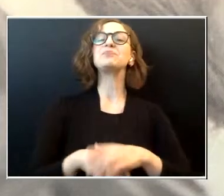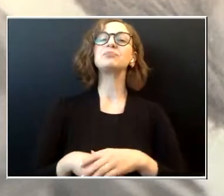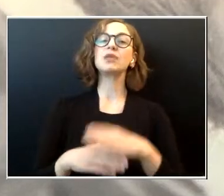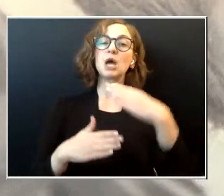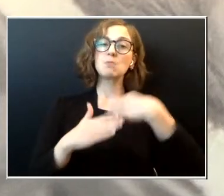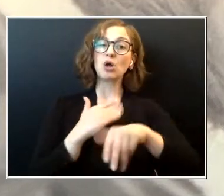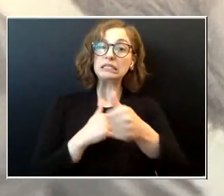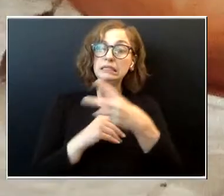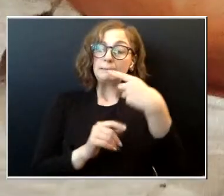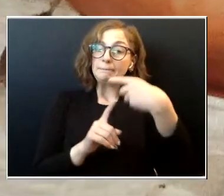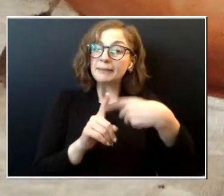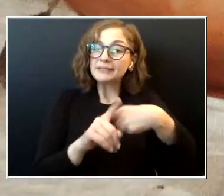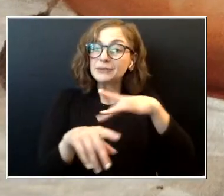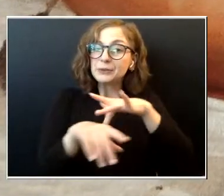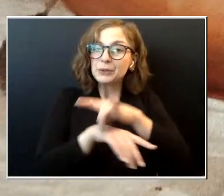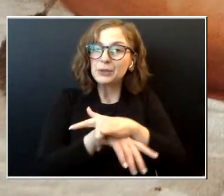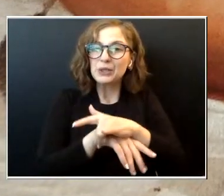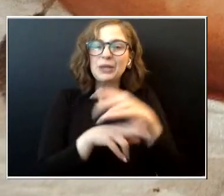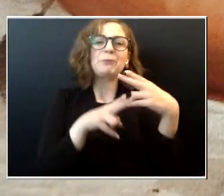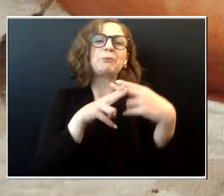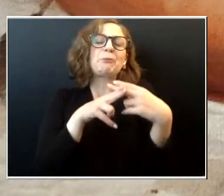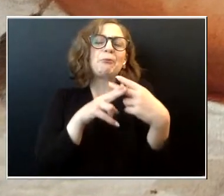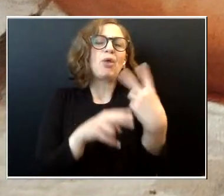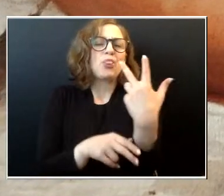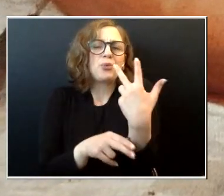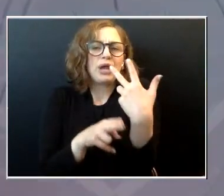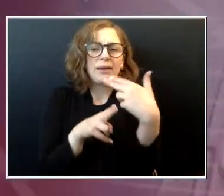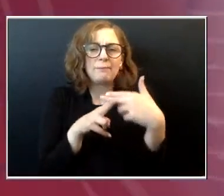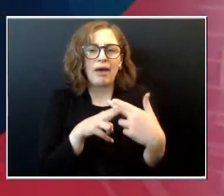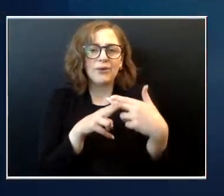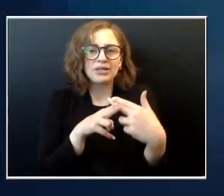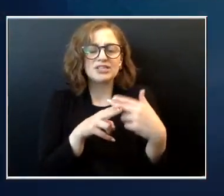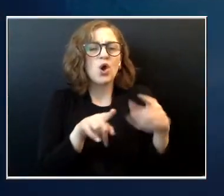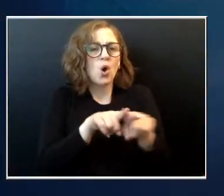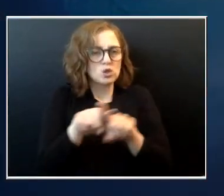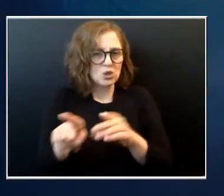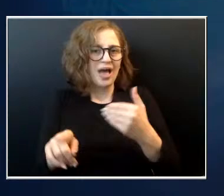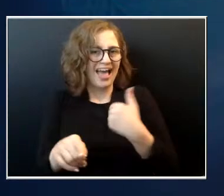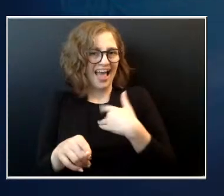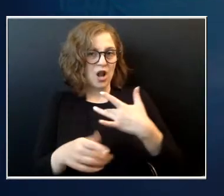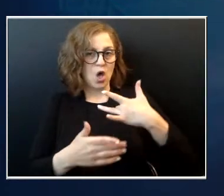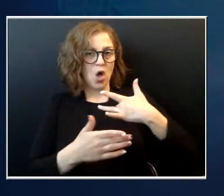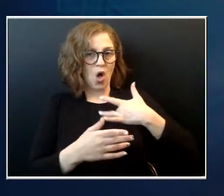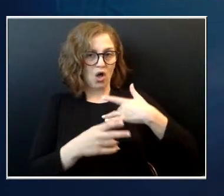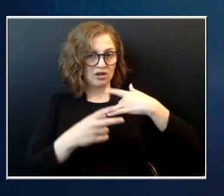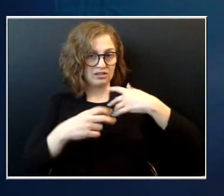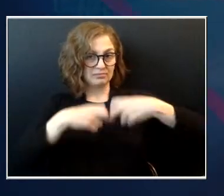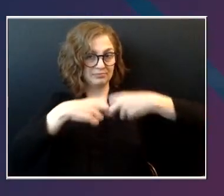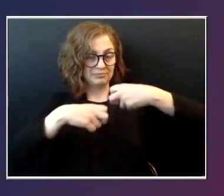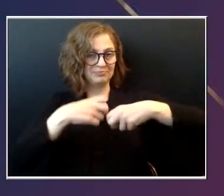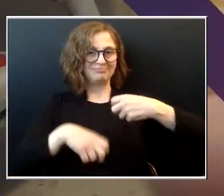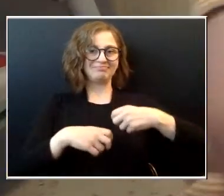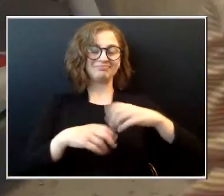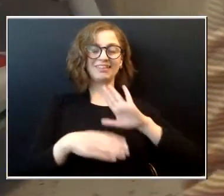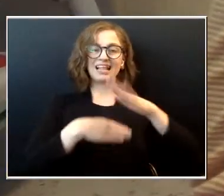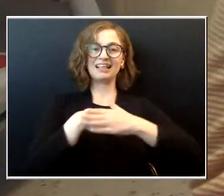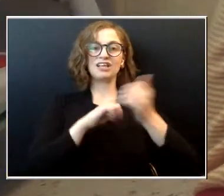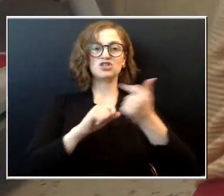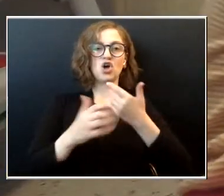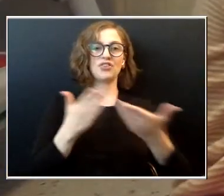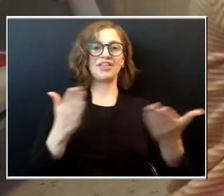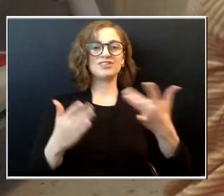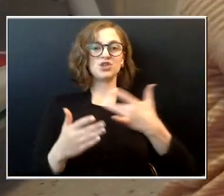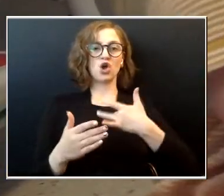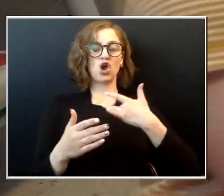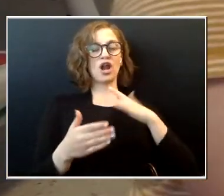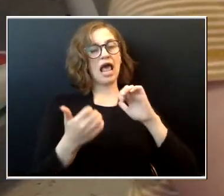only 3 pounds, her newborn also had a heart condition. I'm Alexis Del Cid. On the next All Things Heart, how our medical